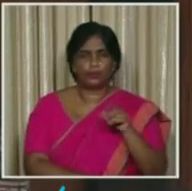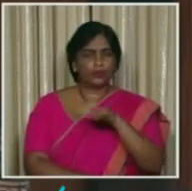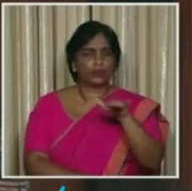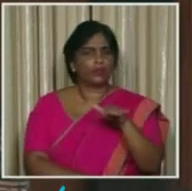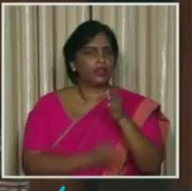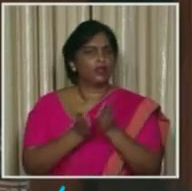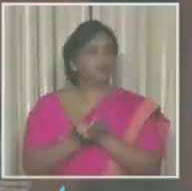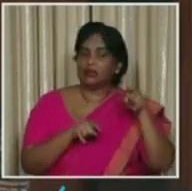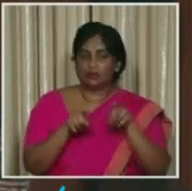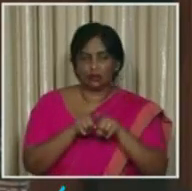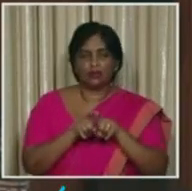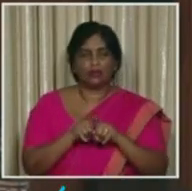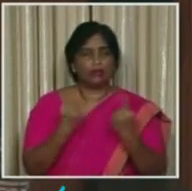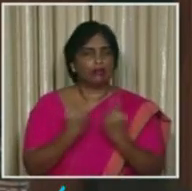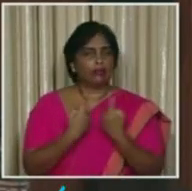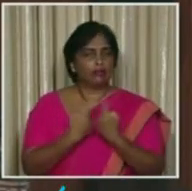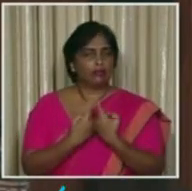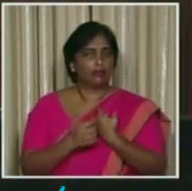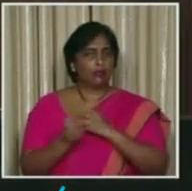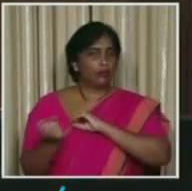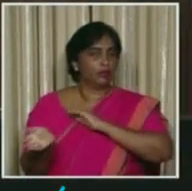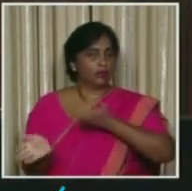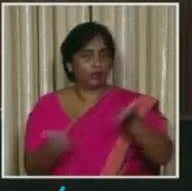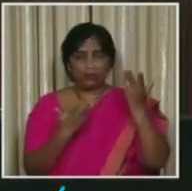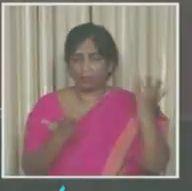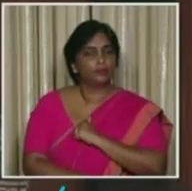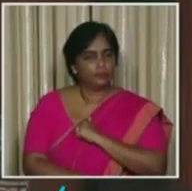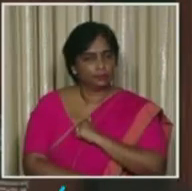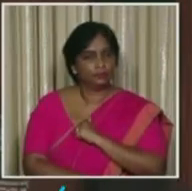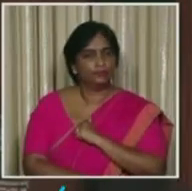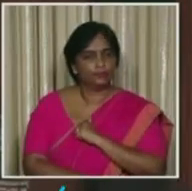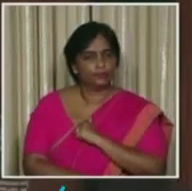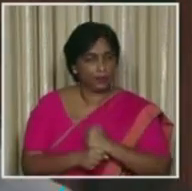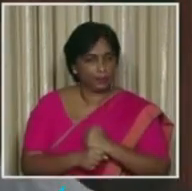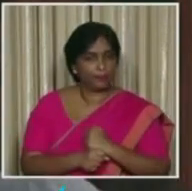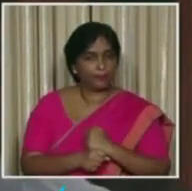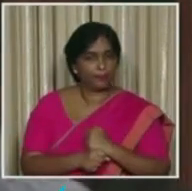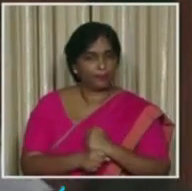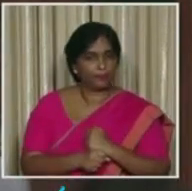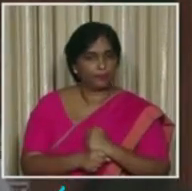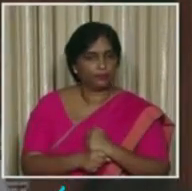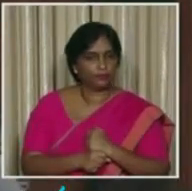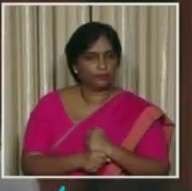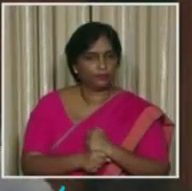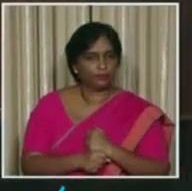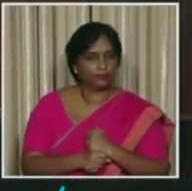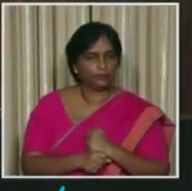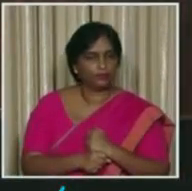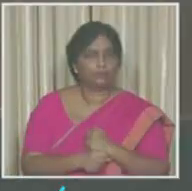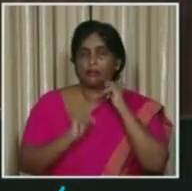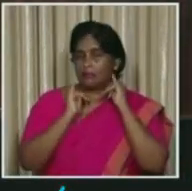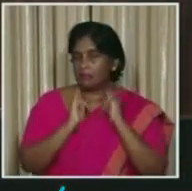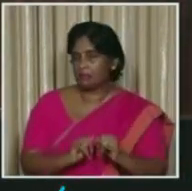going to start sir within the next week. Honorable member, thank you very much, but you cannot ask a question because the minister is, the government should stop the illegal encroachment. Thank you. Question number